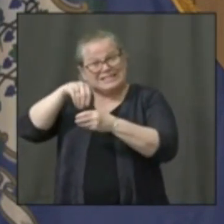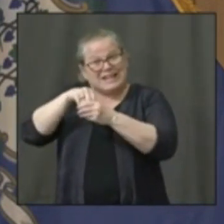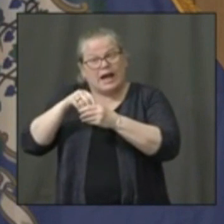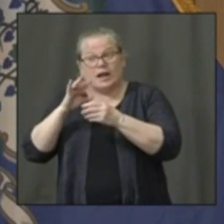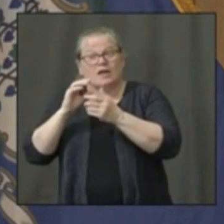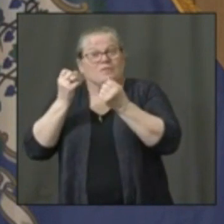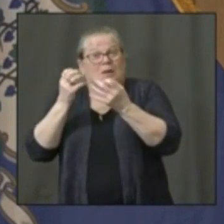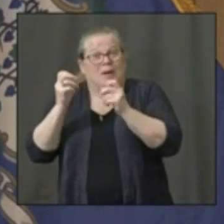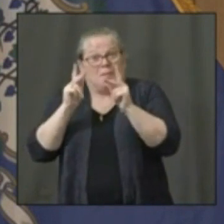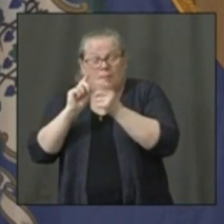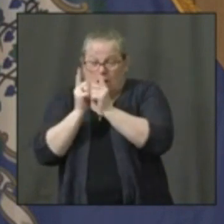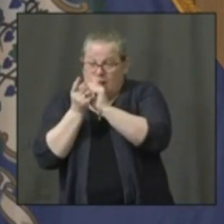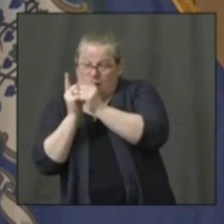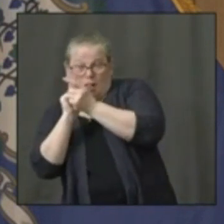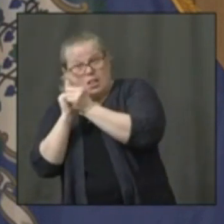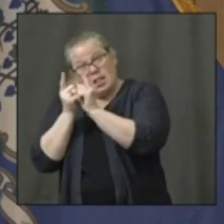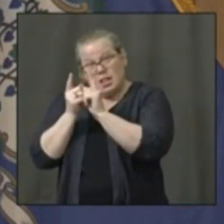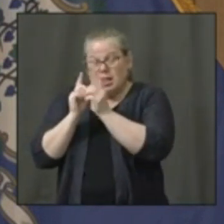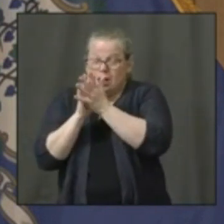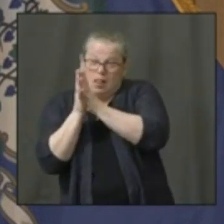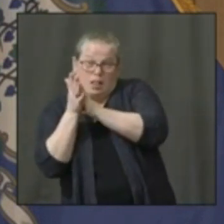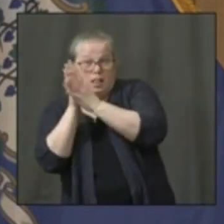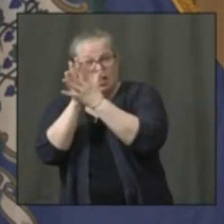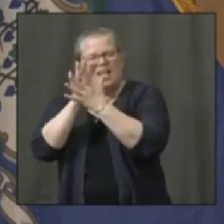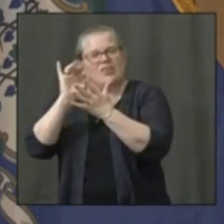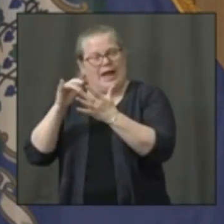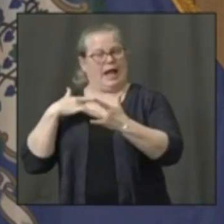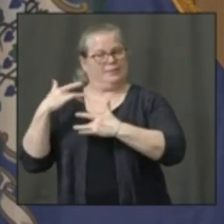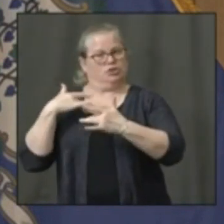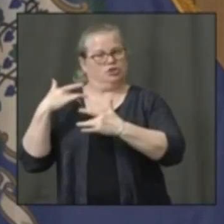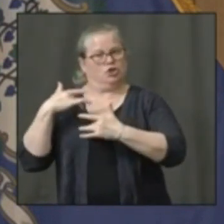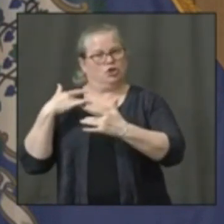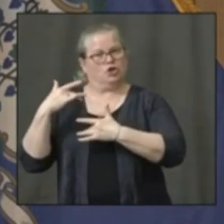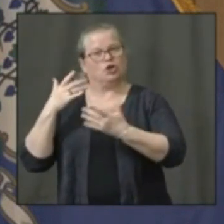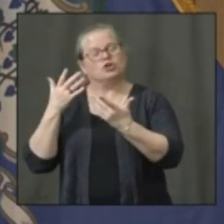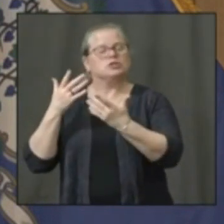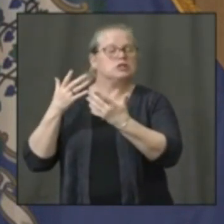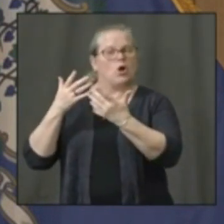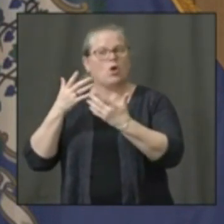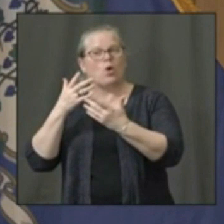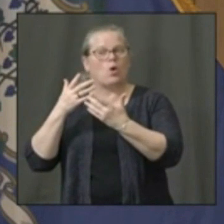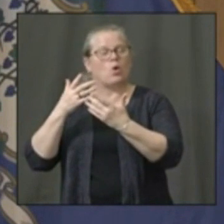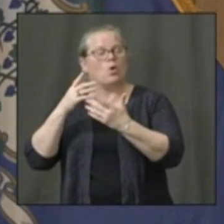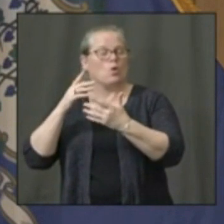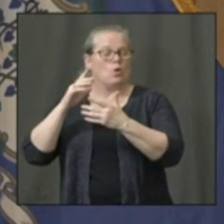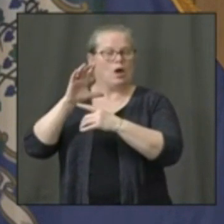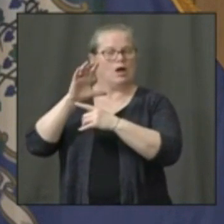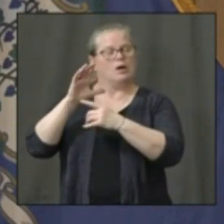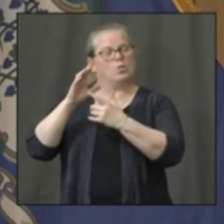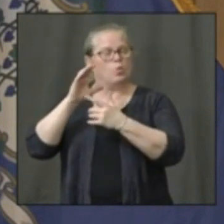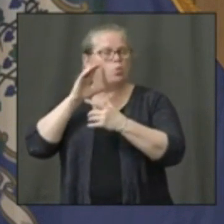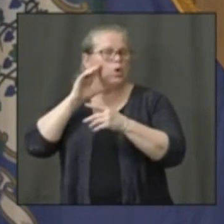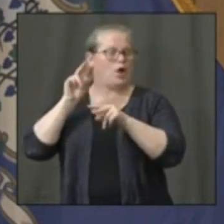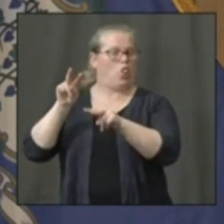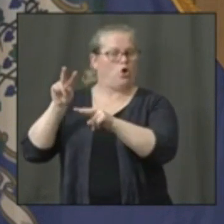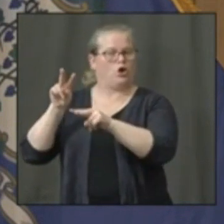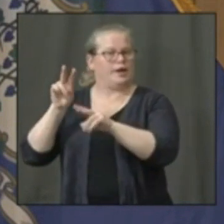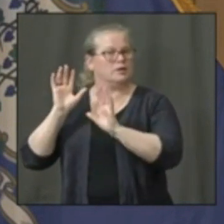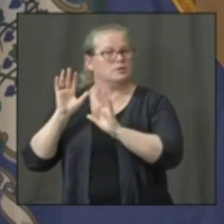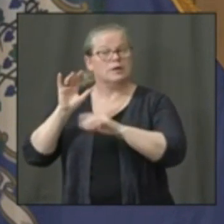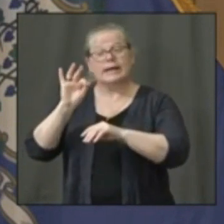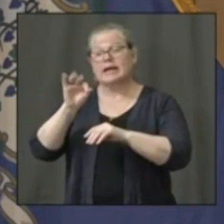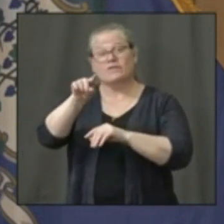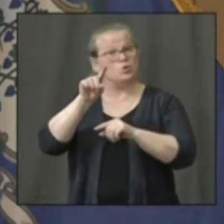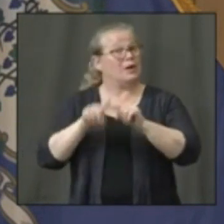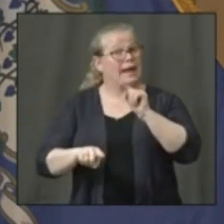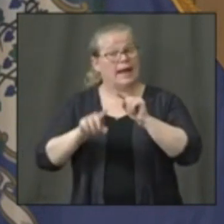now, we're doing that on a case-by-case basis. But if you can't keep that 6 feet of social distancing, you shouldn't be